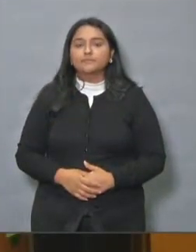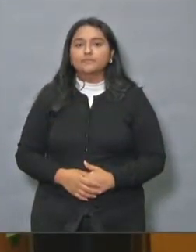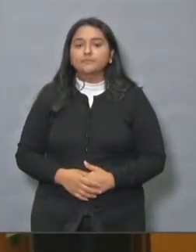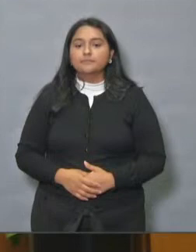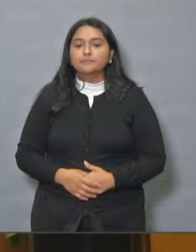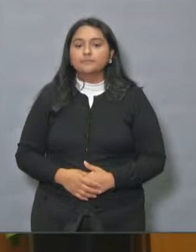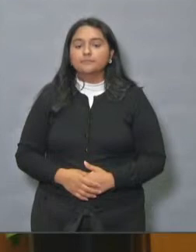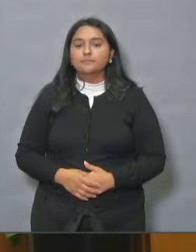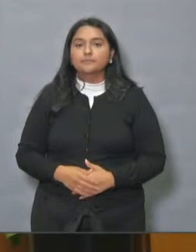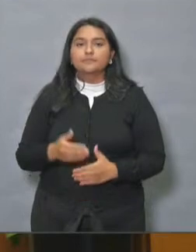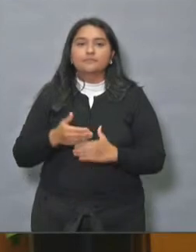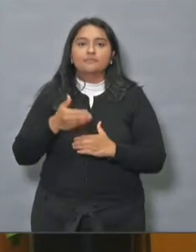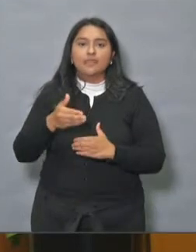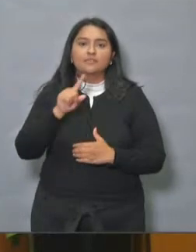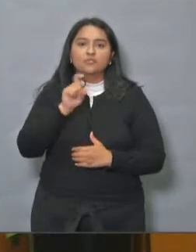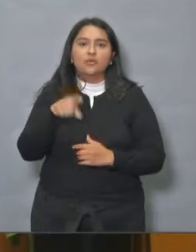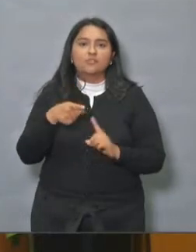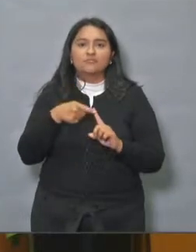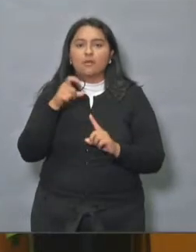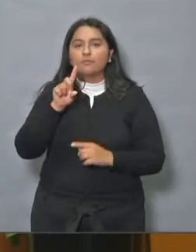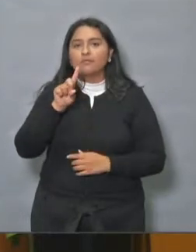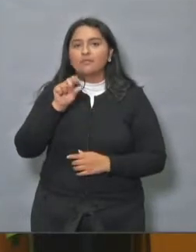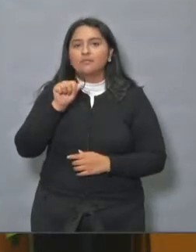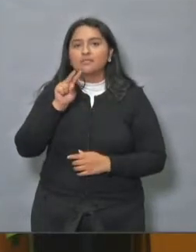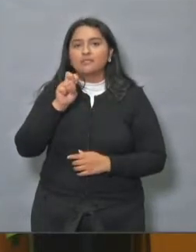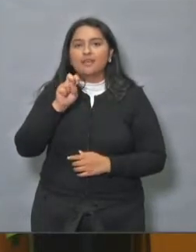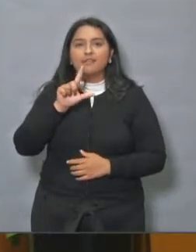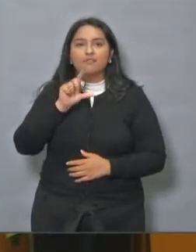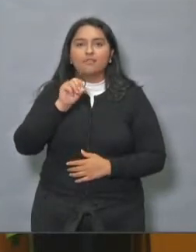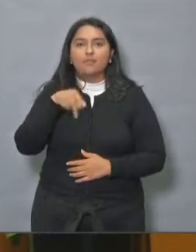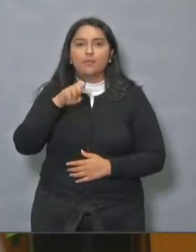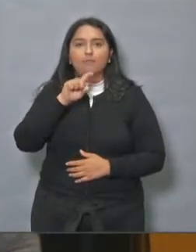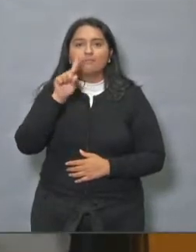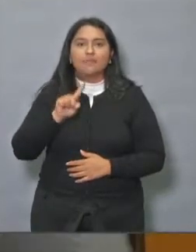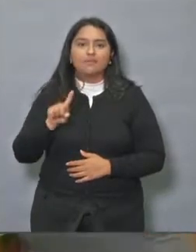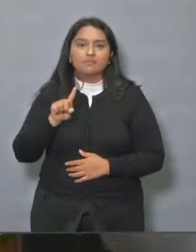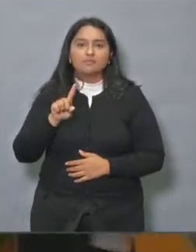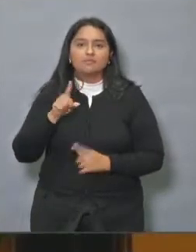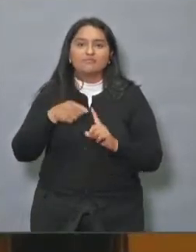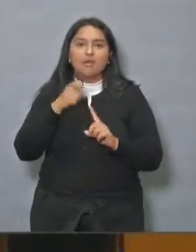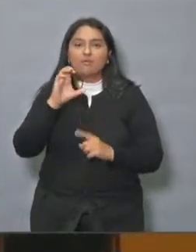Next, we have a question from Dave Lopez with Channel 2. Your line is open.